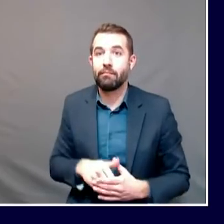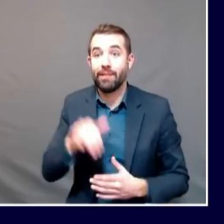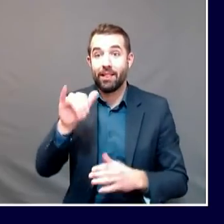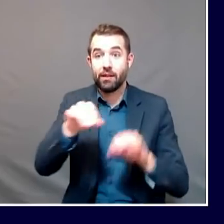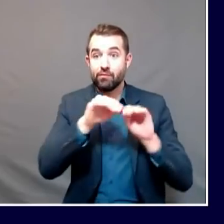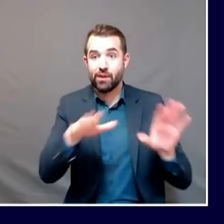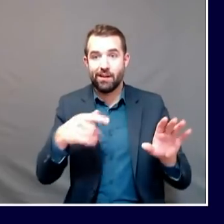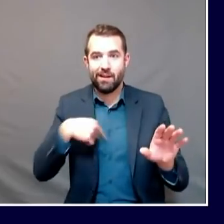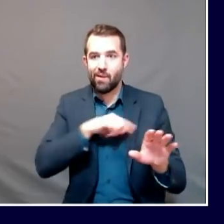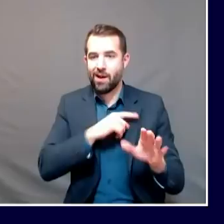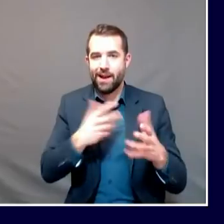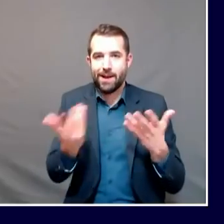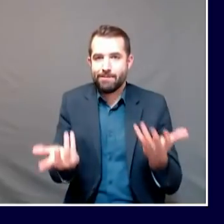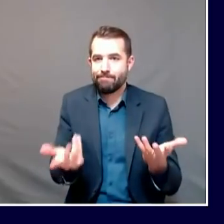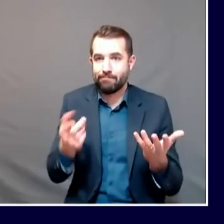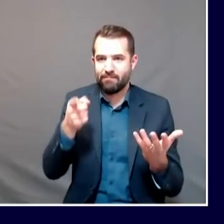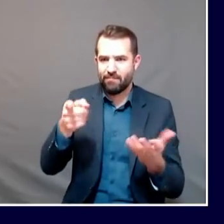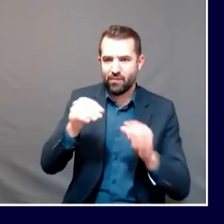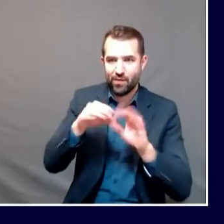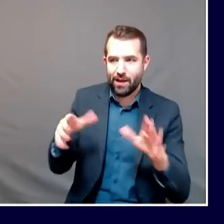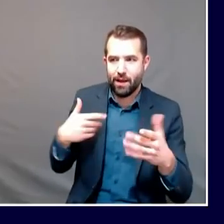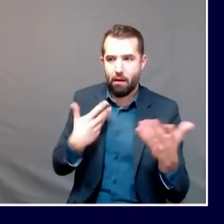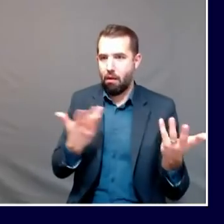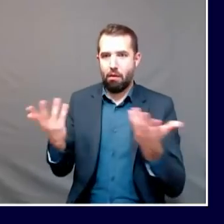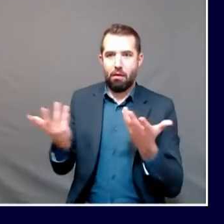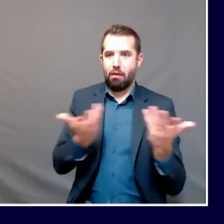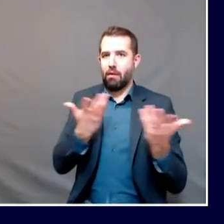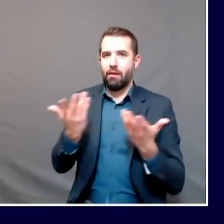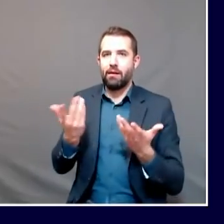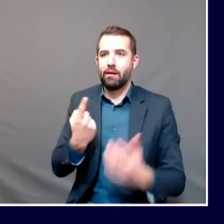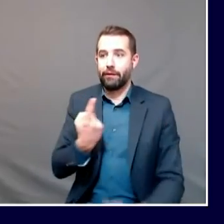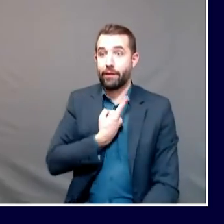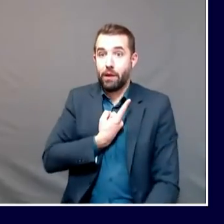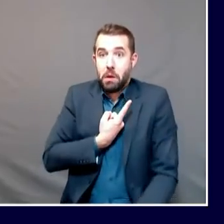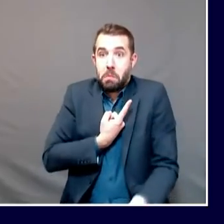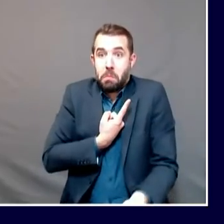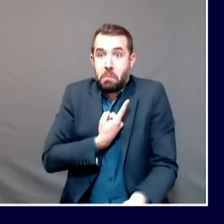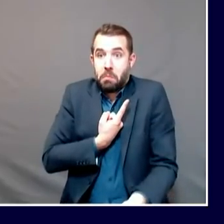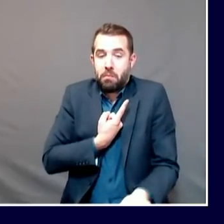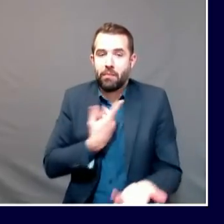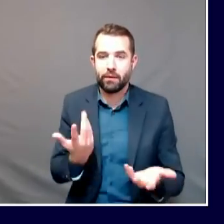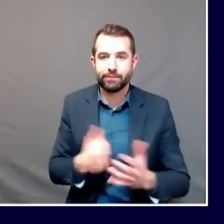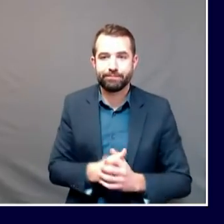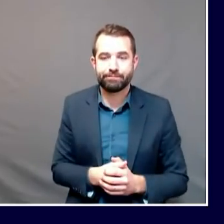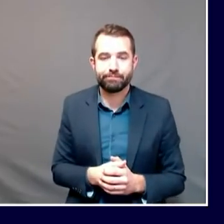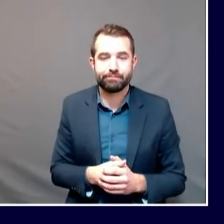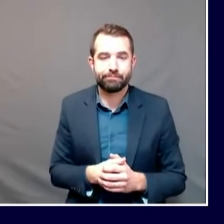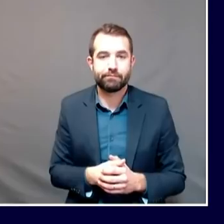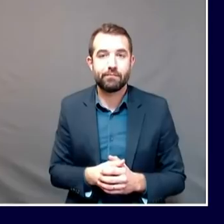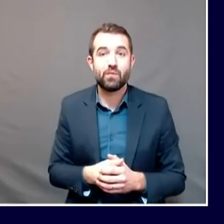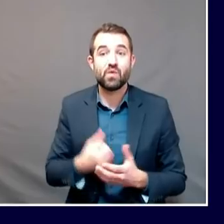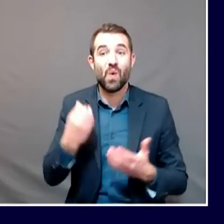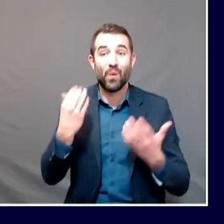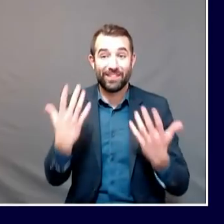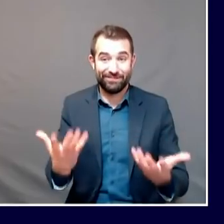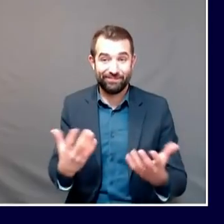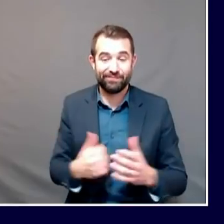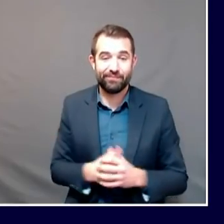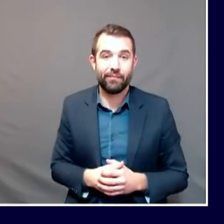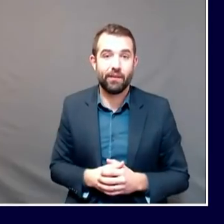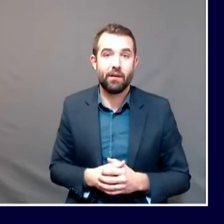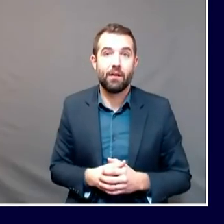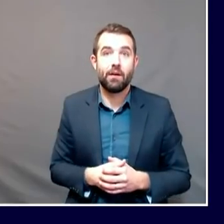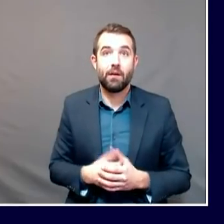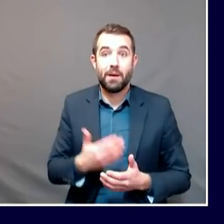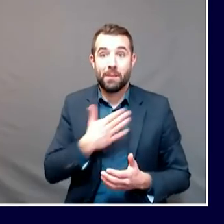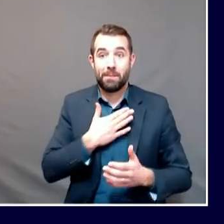other scenarios, Bill, anytime that folks are out in public with people who are outside of that bubble, outside of that pod,